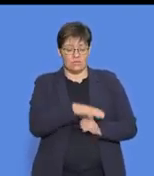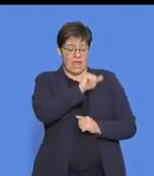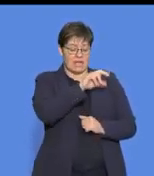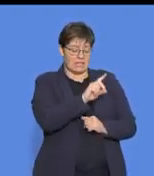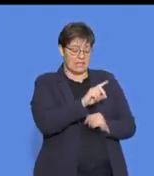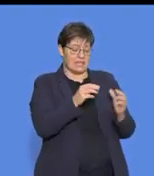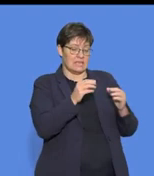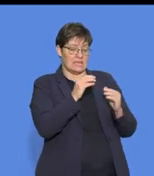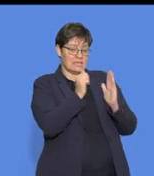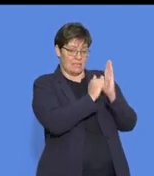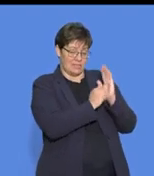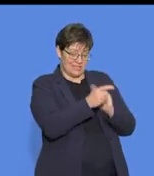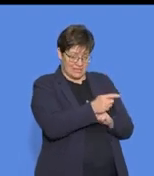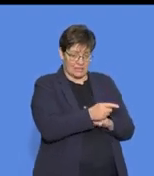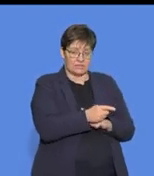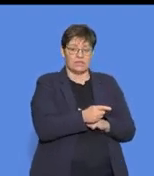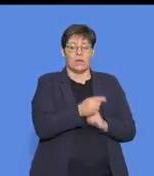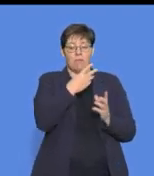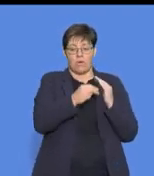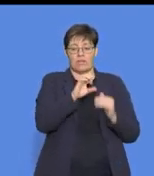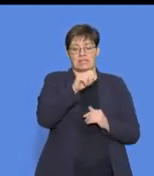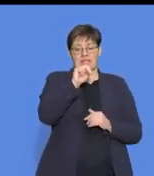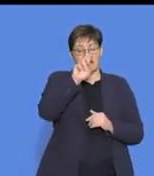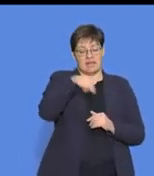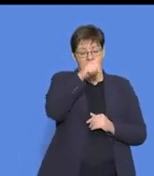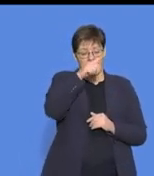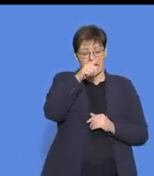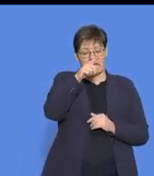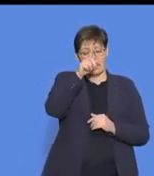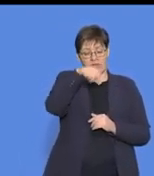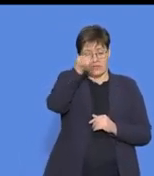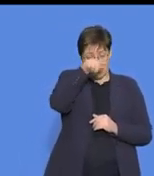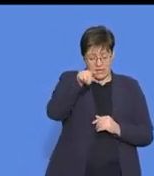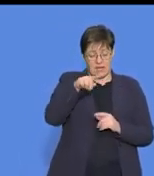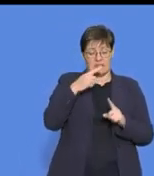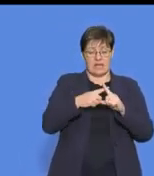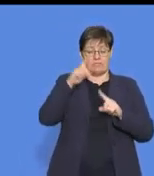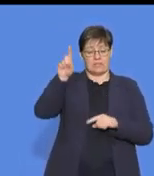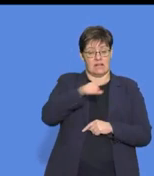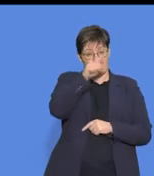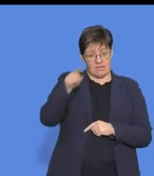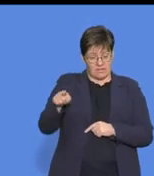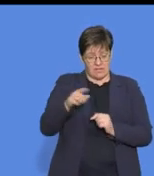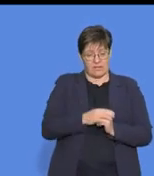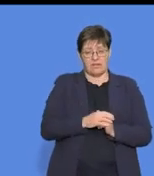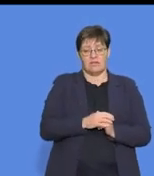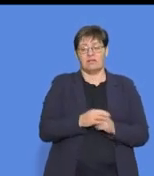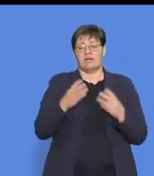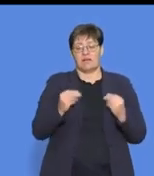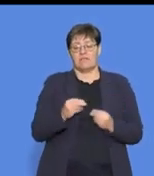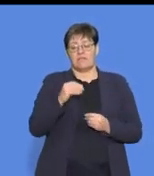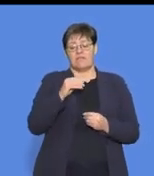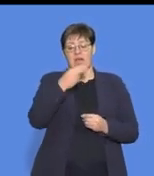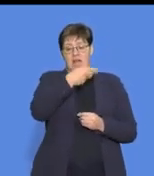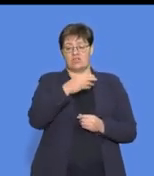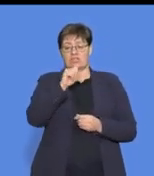so we're going to make AD the subject of the formula, which means we're going to multiply both sides by sine of theta minus alpha. And we're going to get